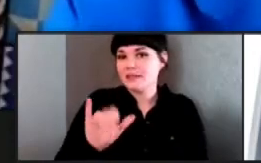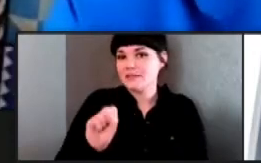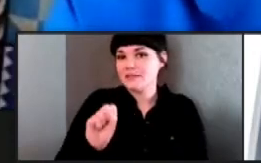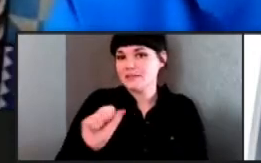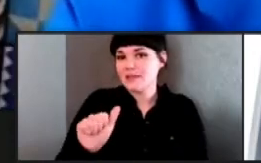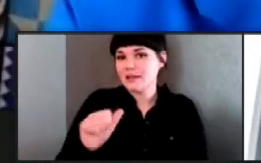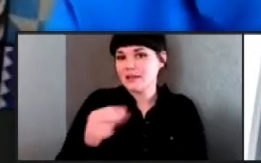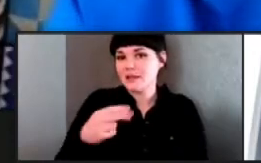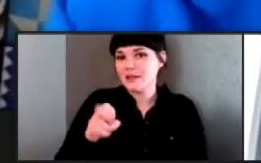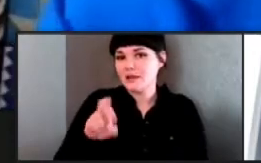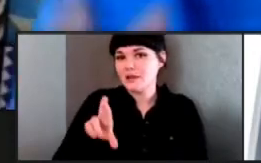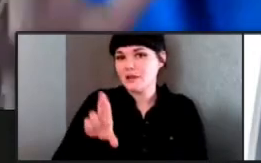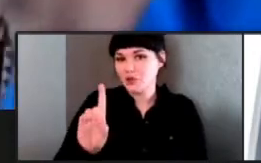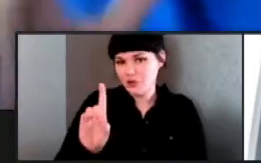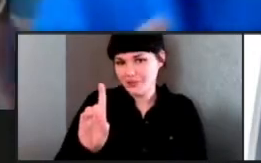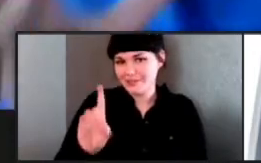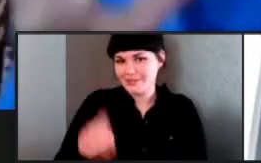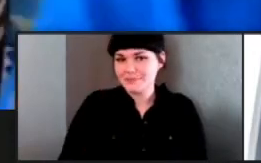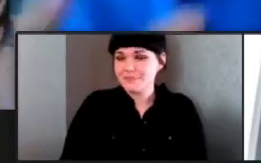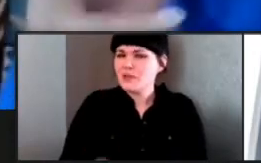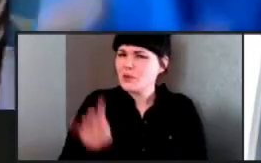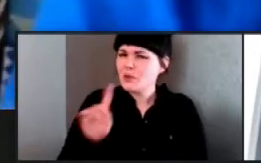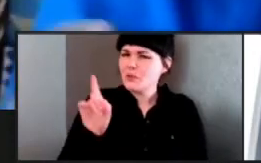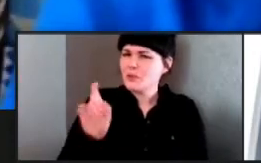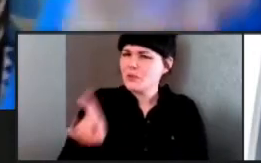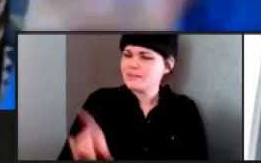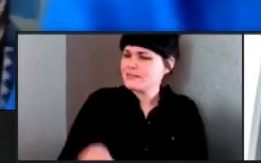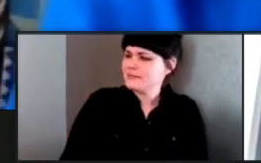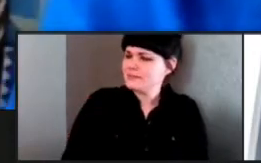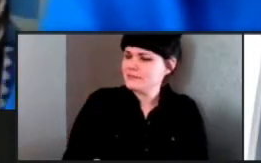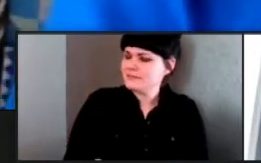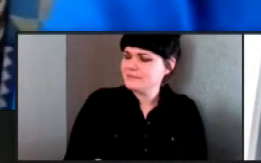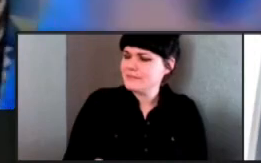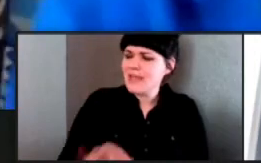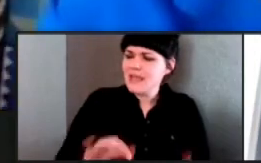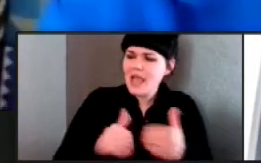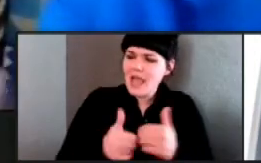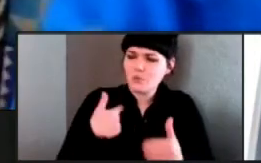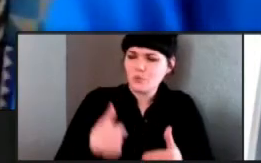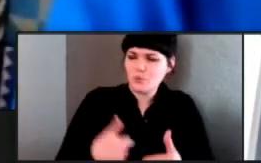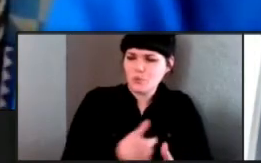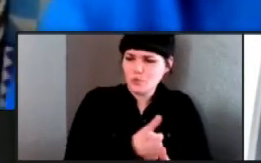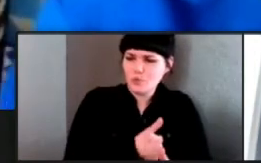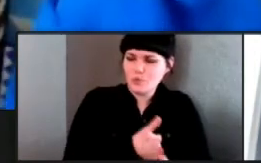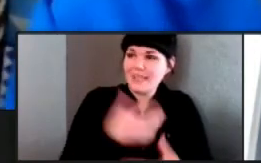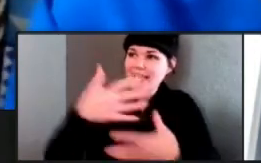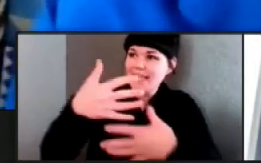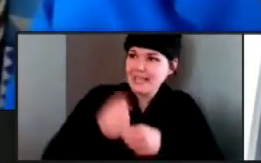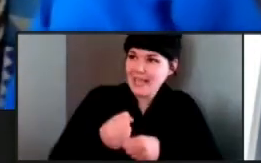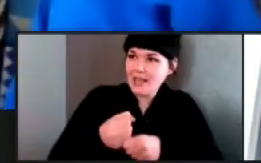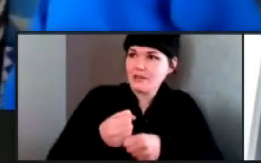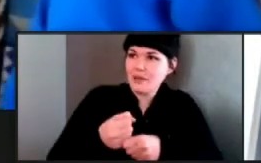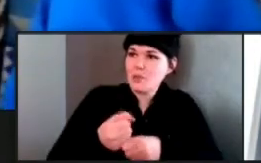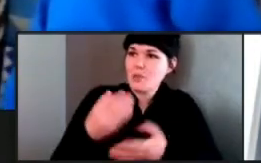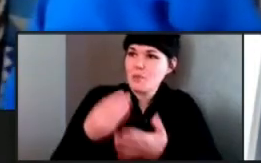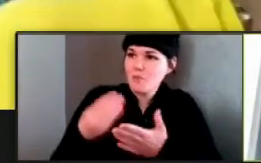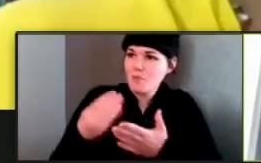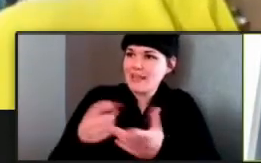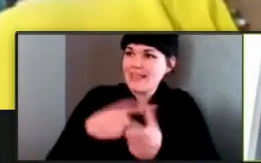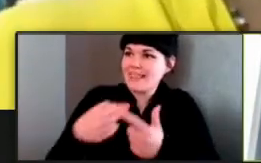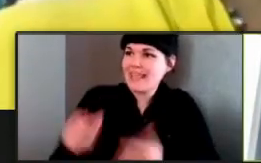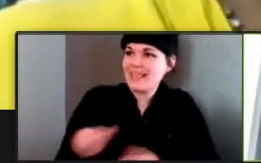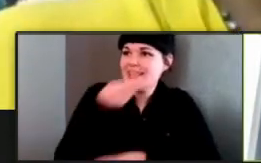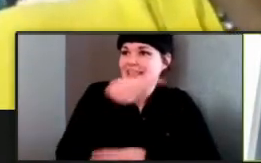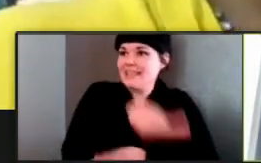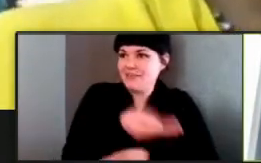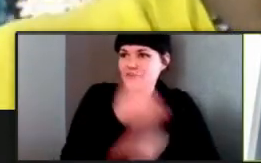kids into the hands of our educators to be able to do what they need to do? Alisa? Hi,